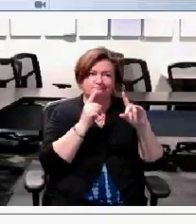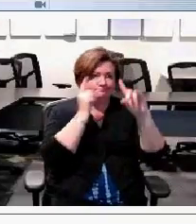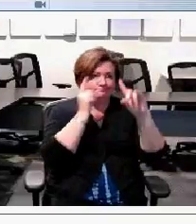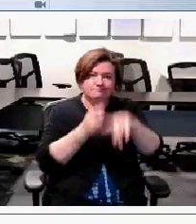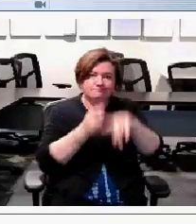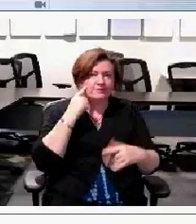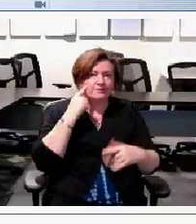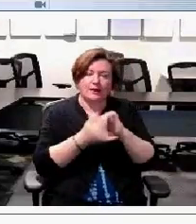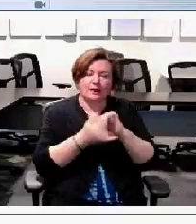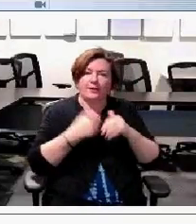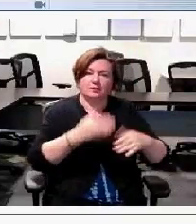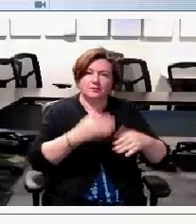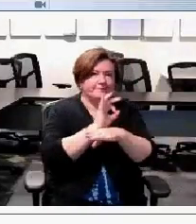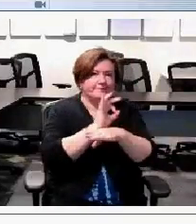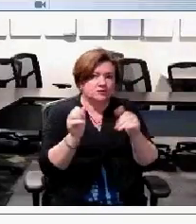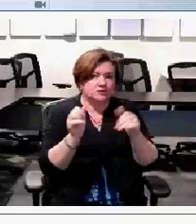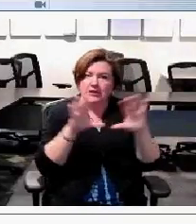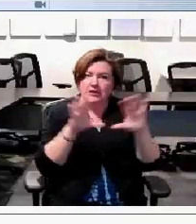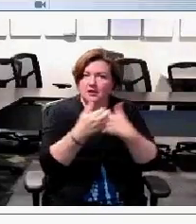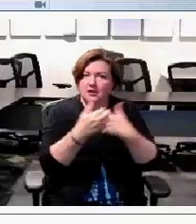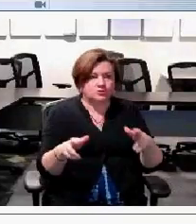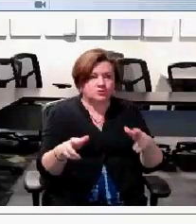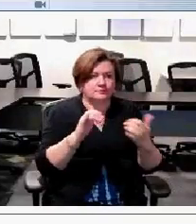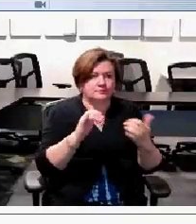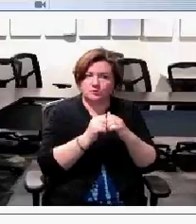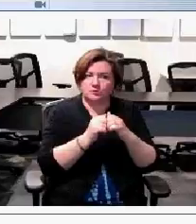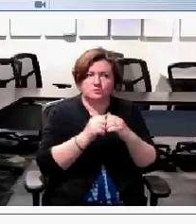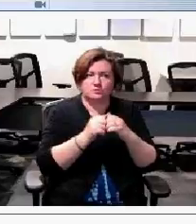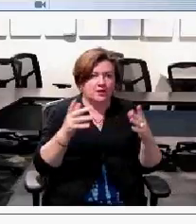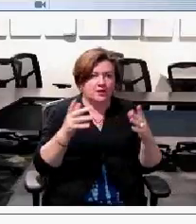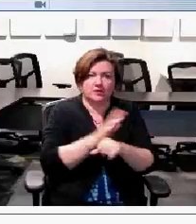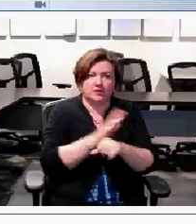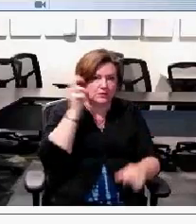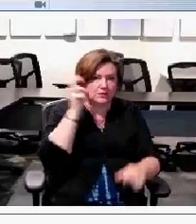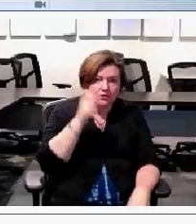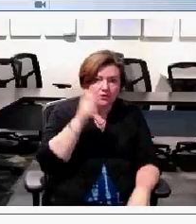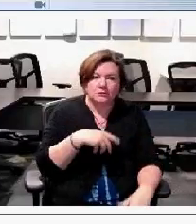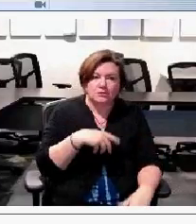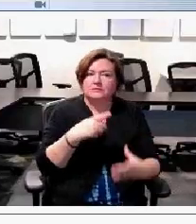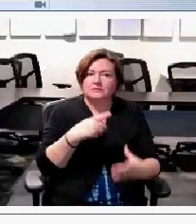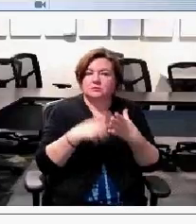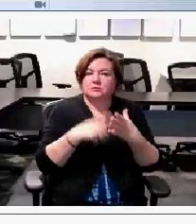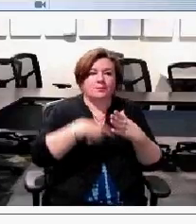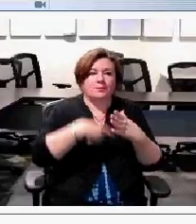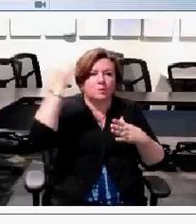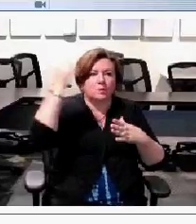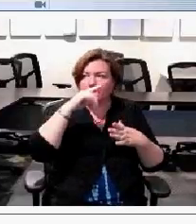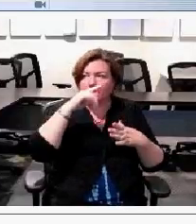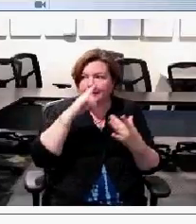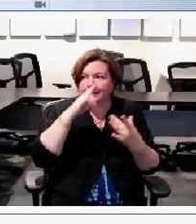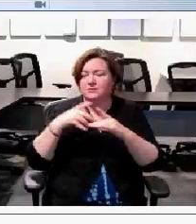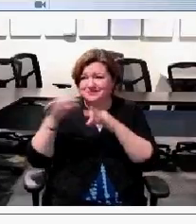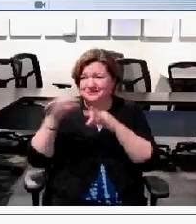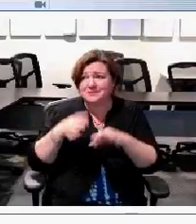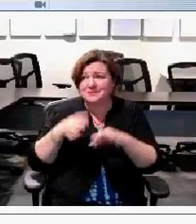classroom with hearing loss, some comprehension monitor skills, and just having parents become really